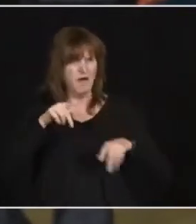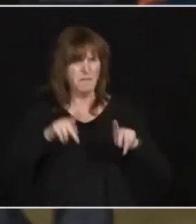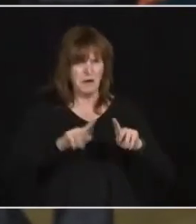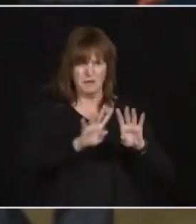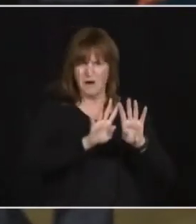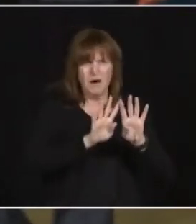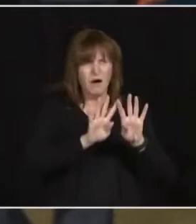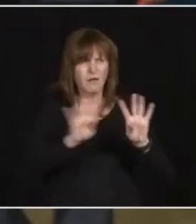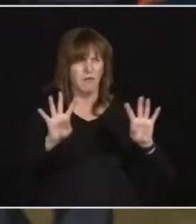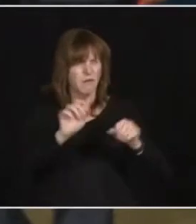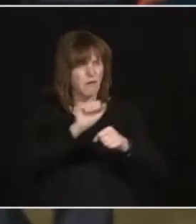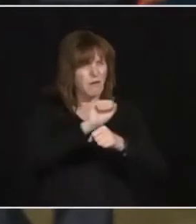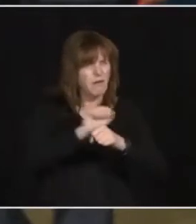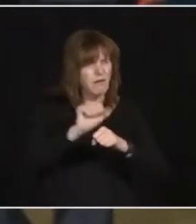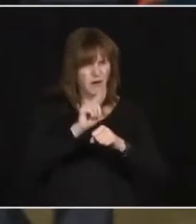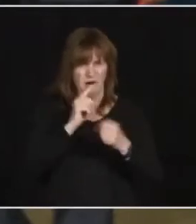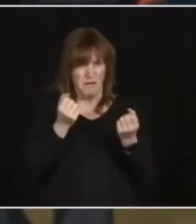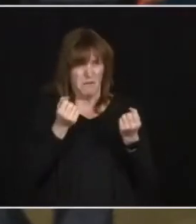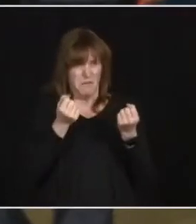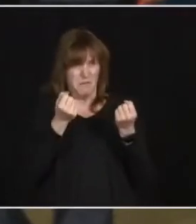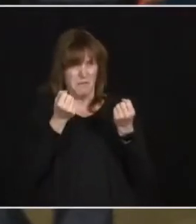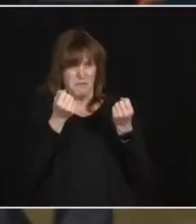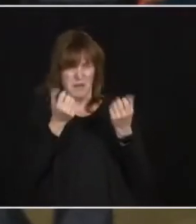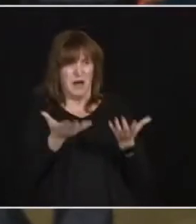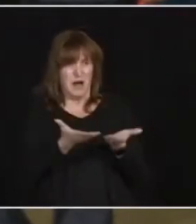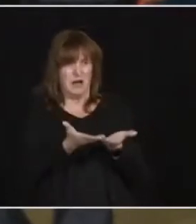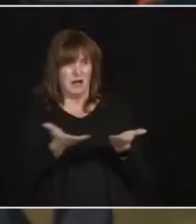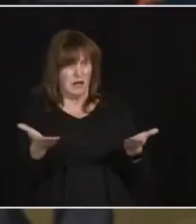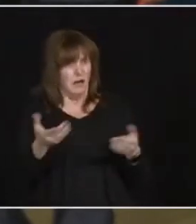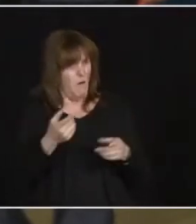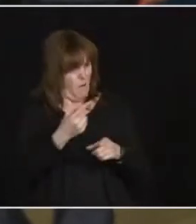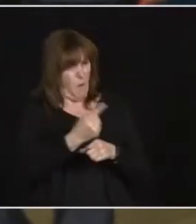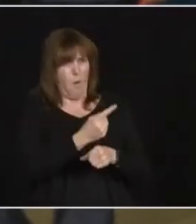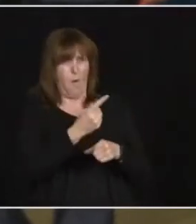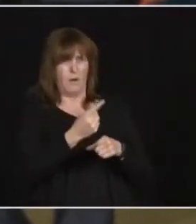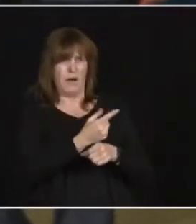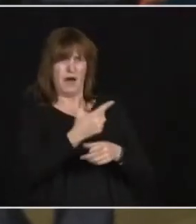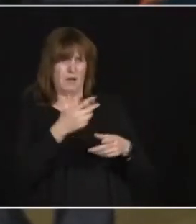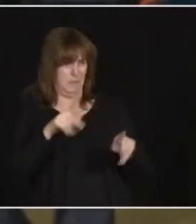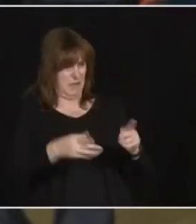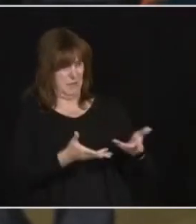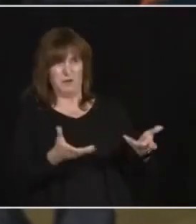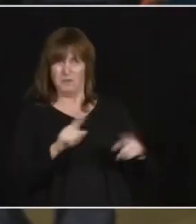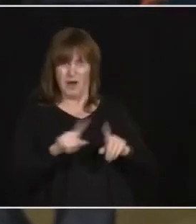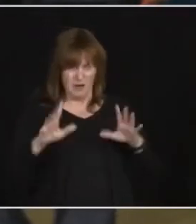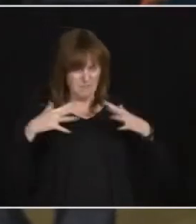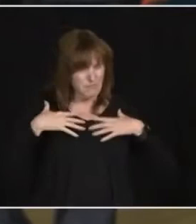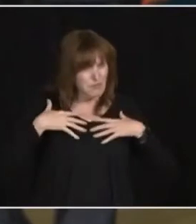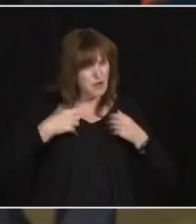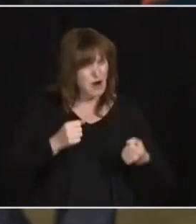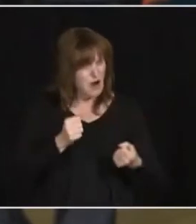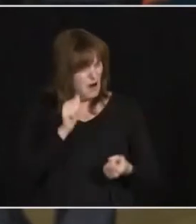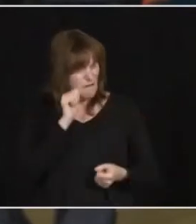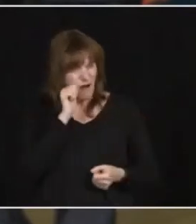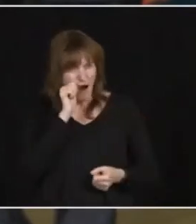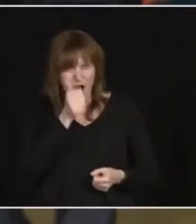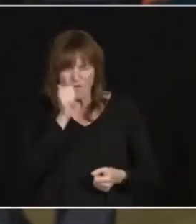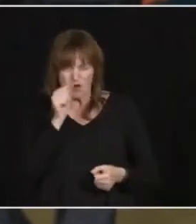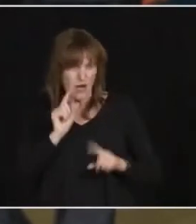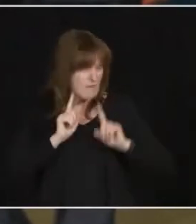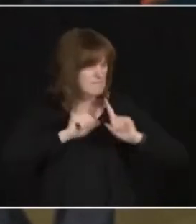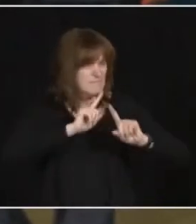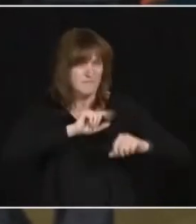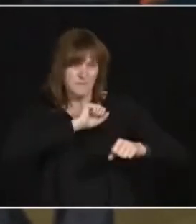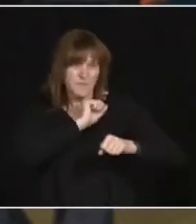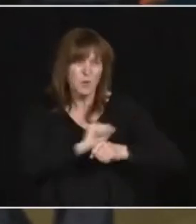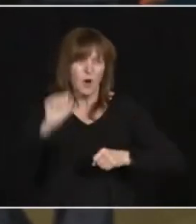Ontario. These everyday heroes go above and beyond every single day, no matter what. And